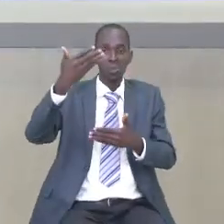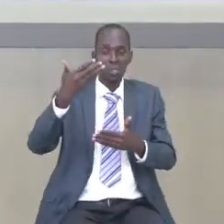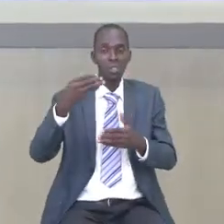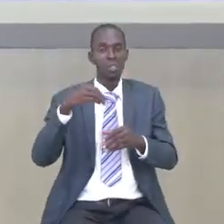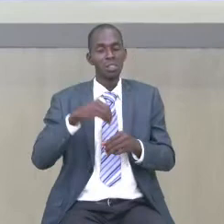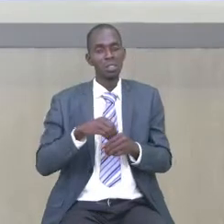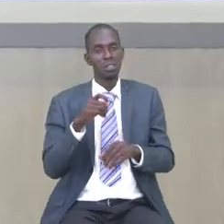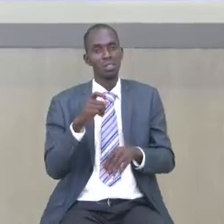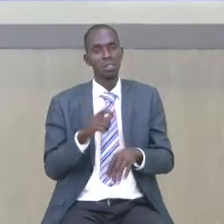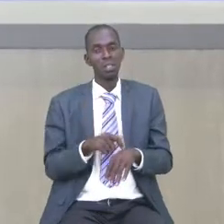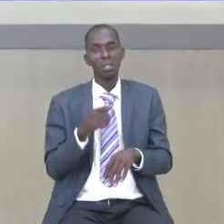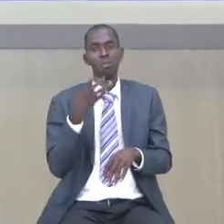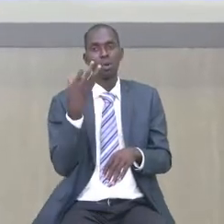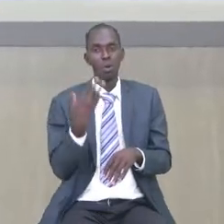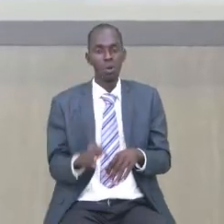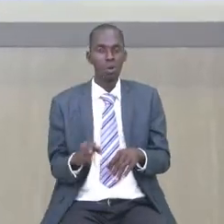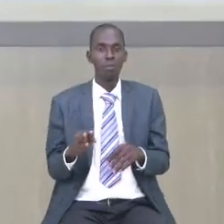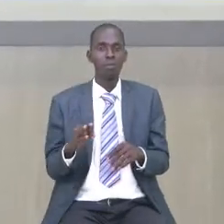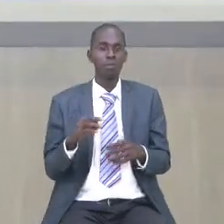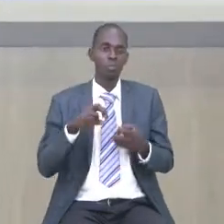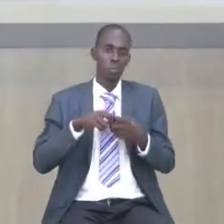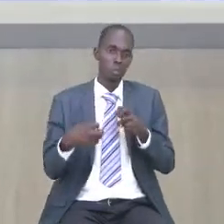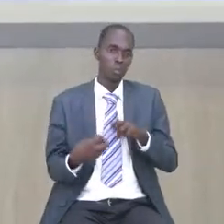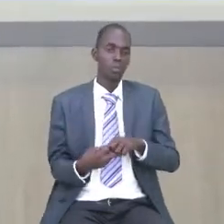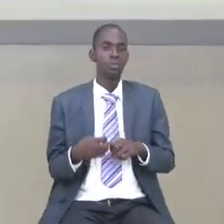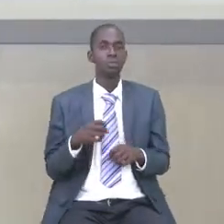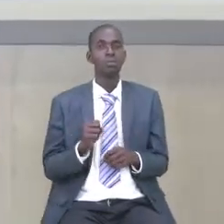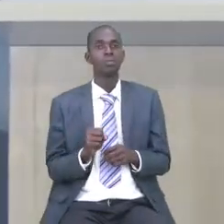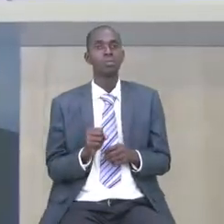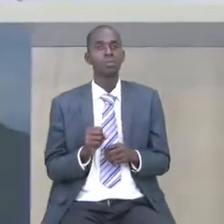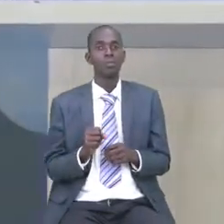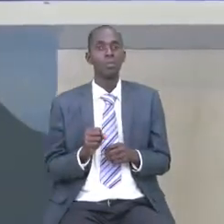Progress despite problems. Number two,